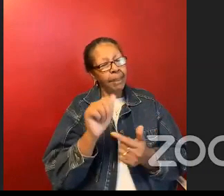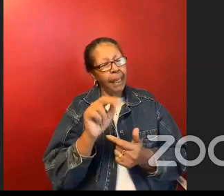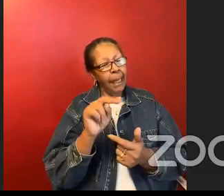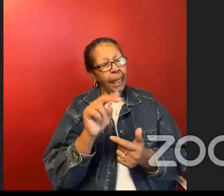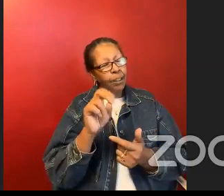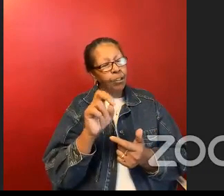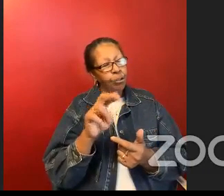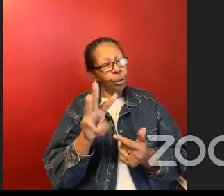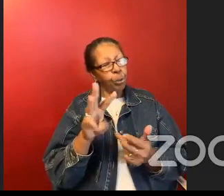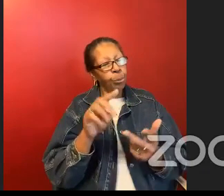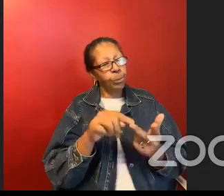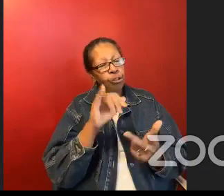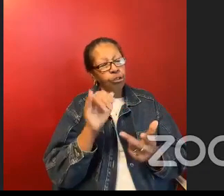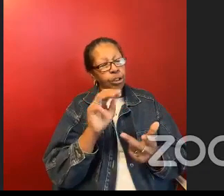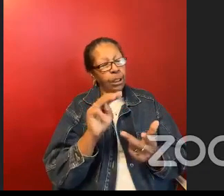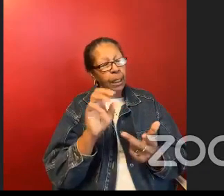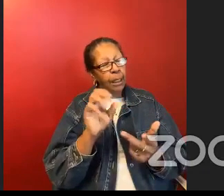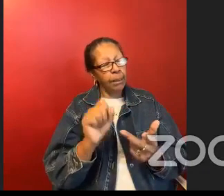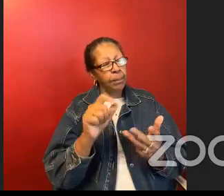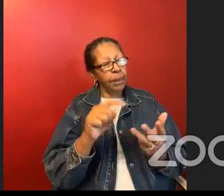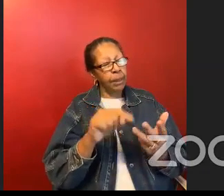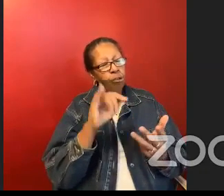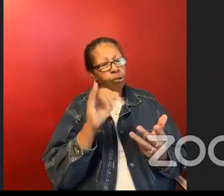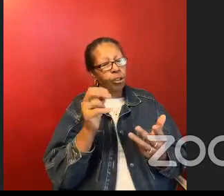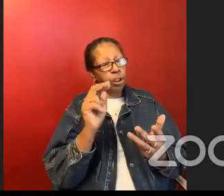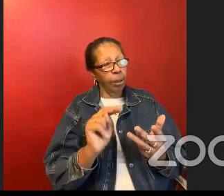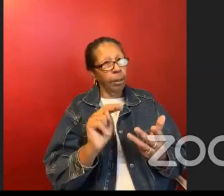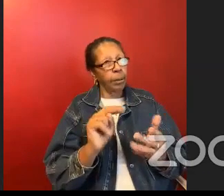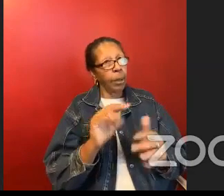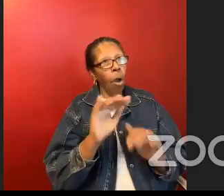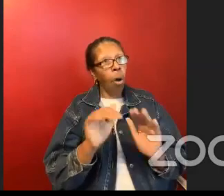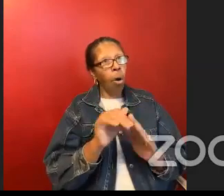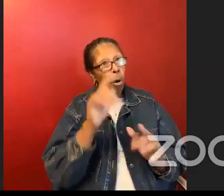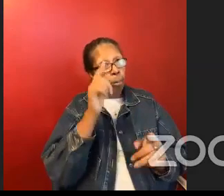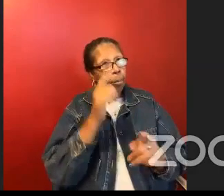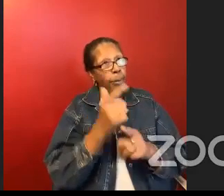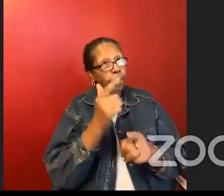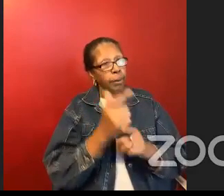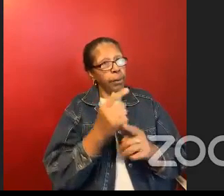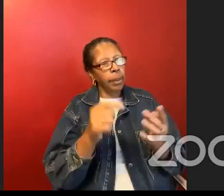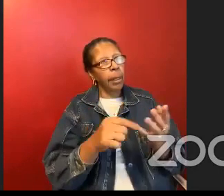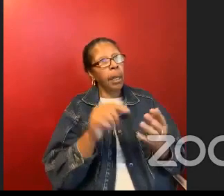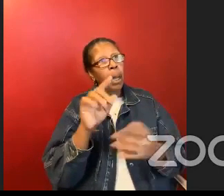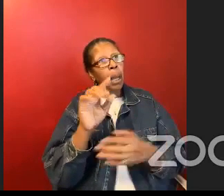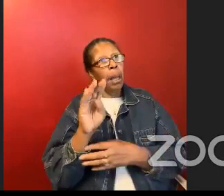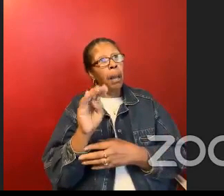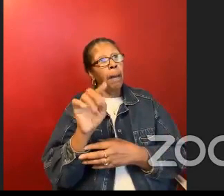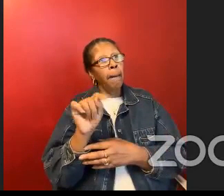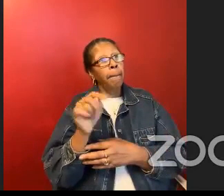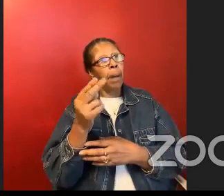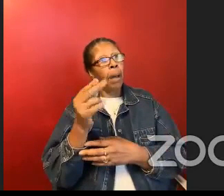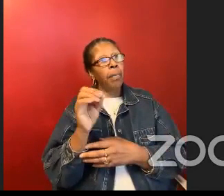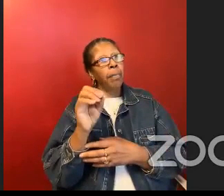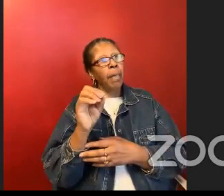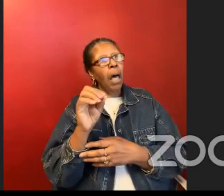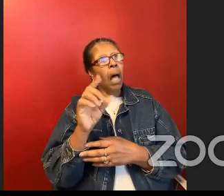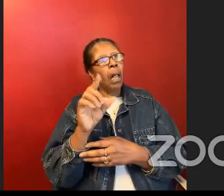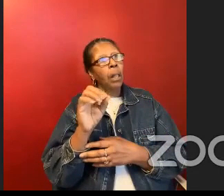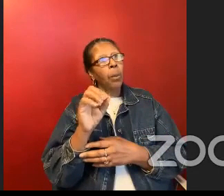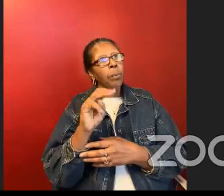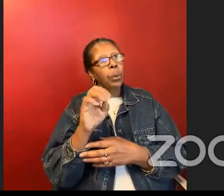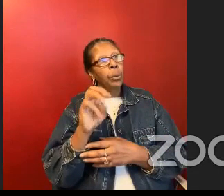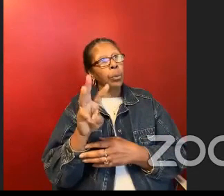and John, who were also brothers, Philip and Bartholomew, who were actually very good friends,